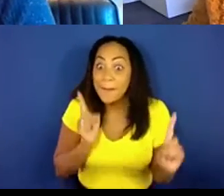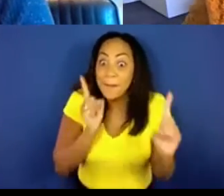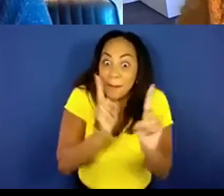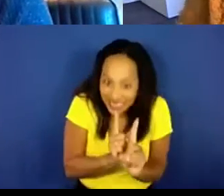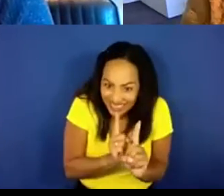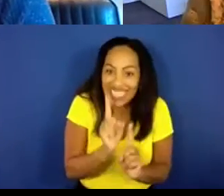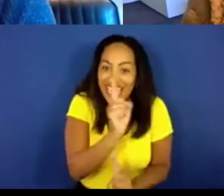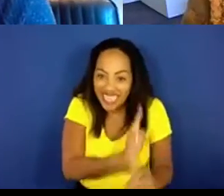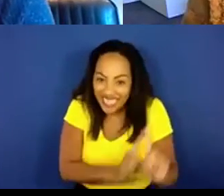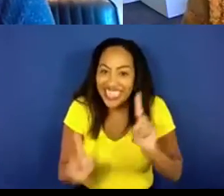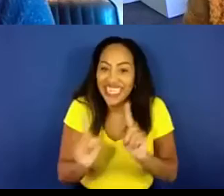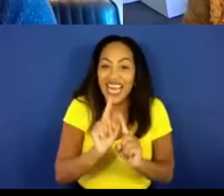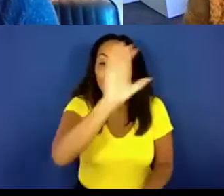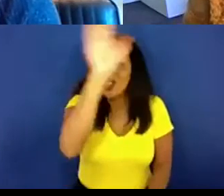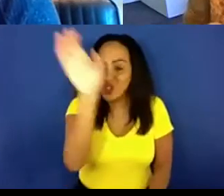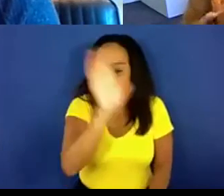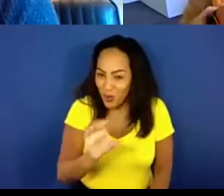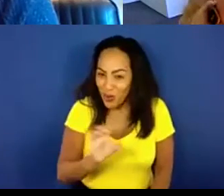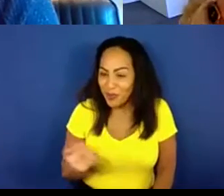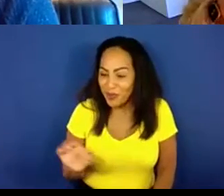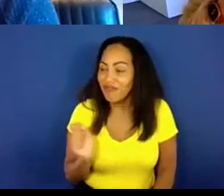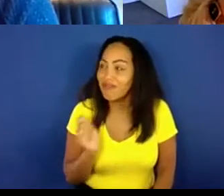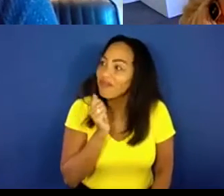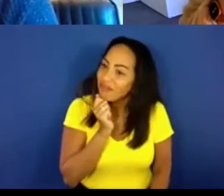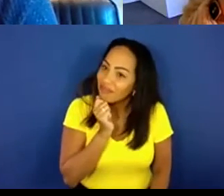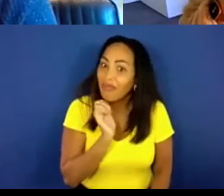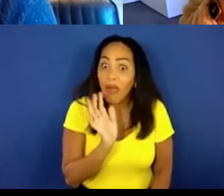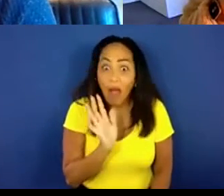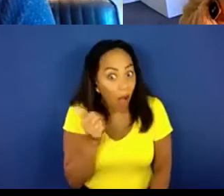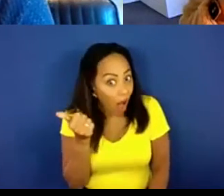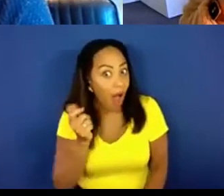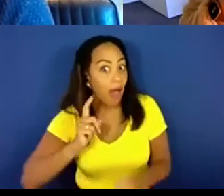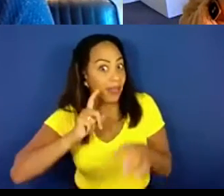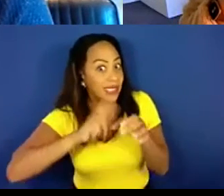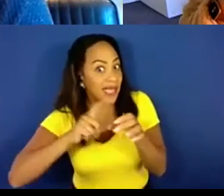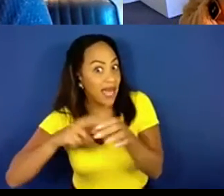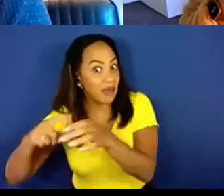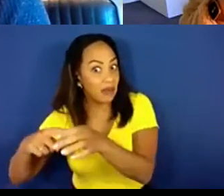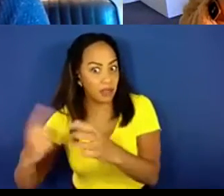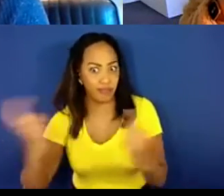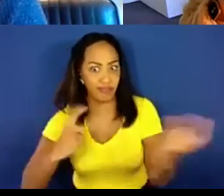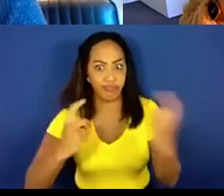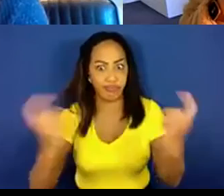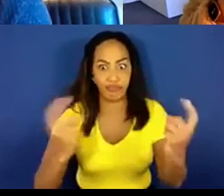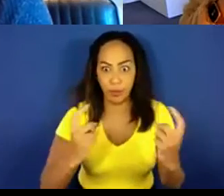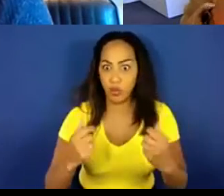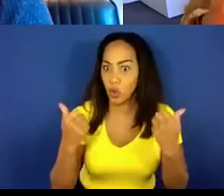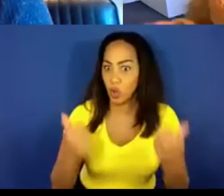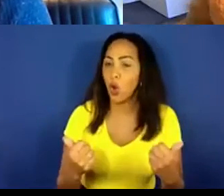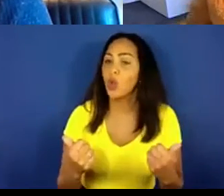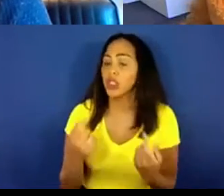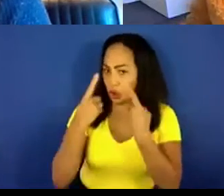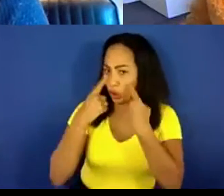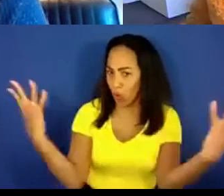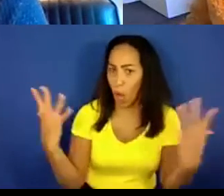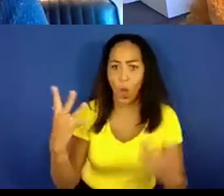be on Zoom, the attendance was really good, and I think it showed that people of faith wanted to be